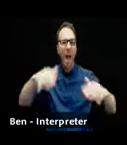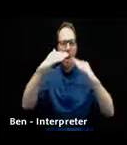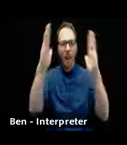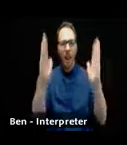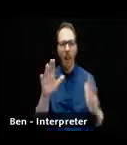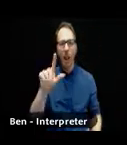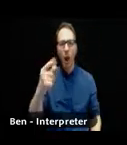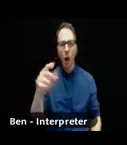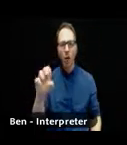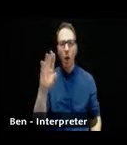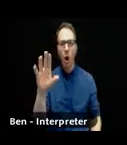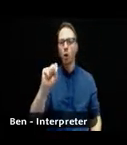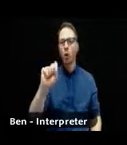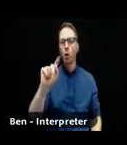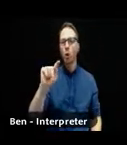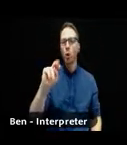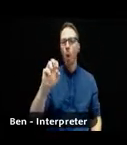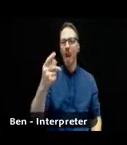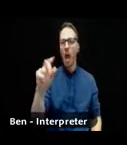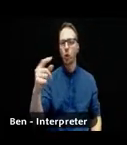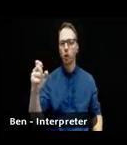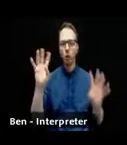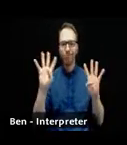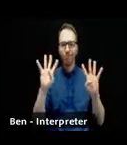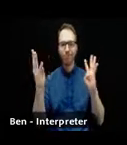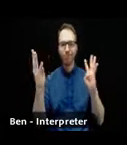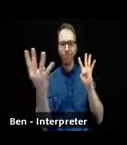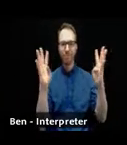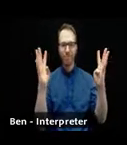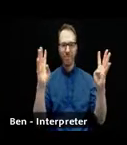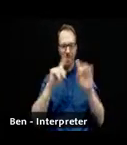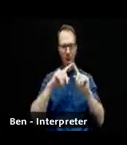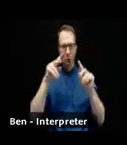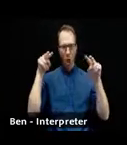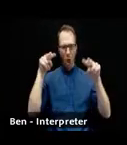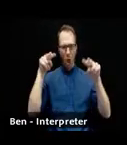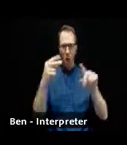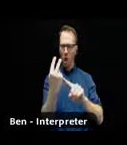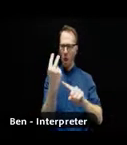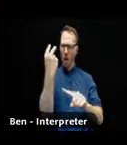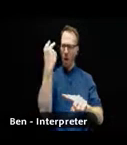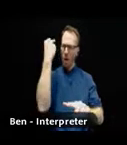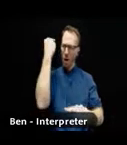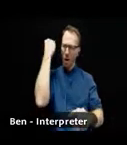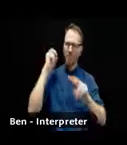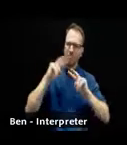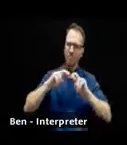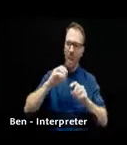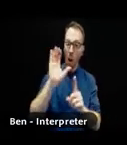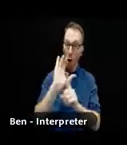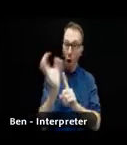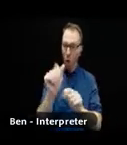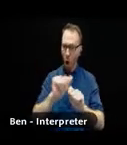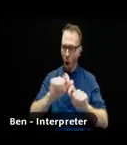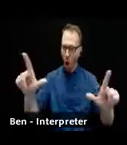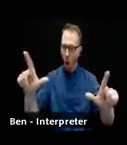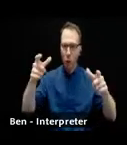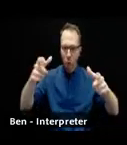at Stonehenge. But it was it is something that if we look far enough back in all of our cultures, it is